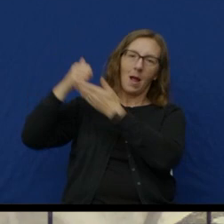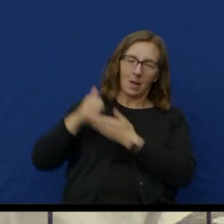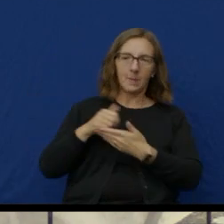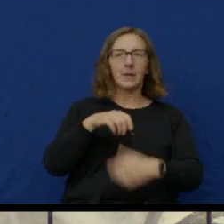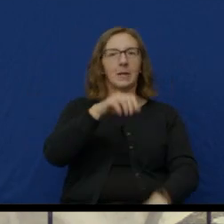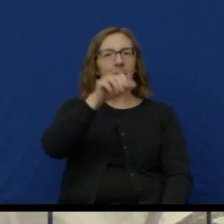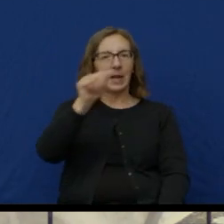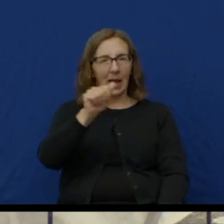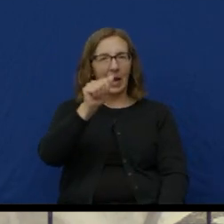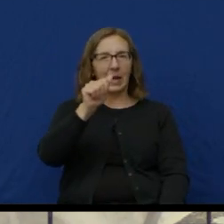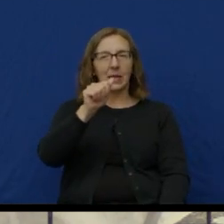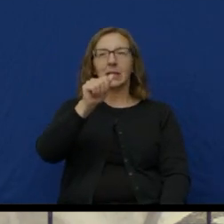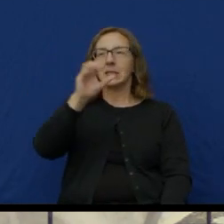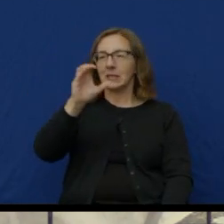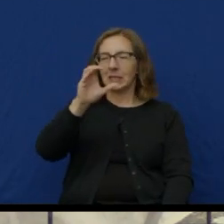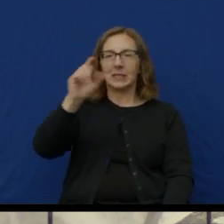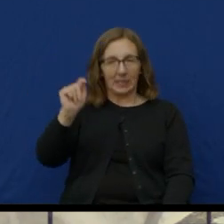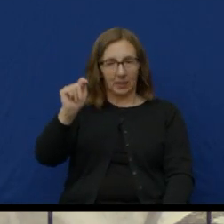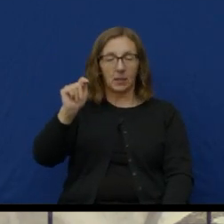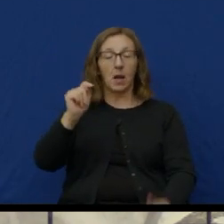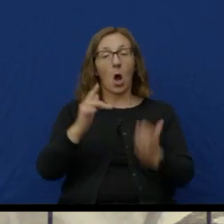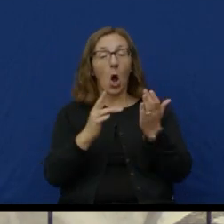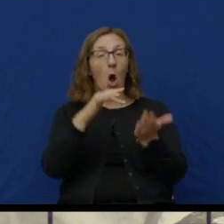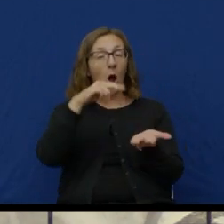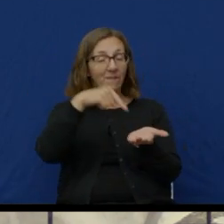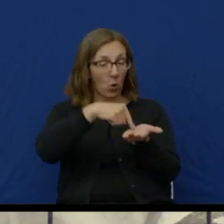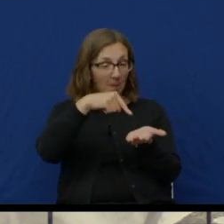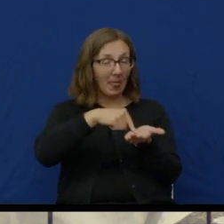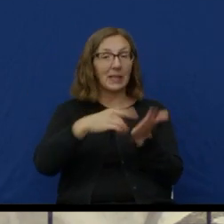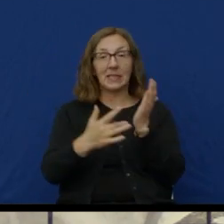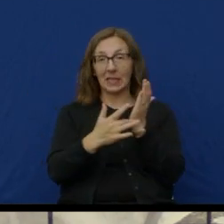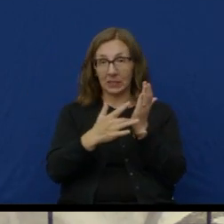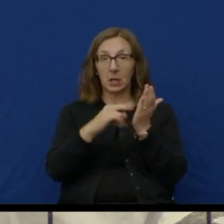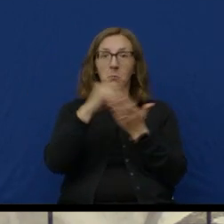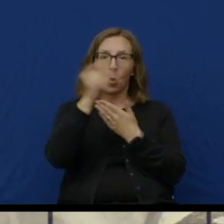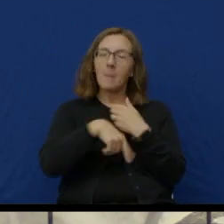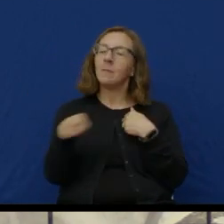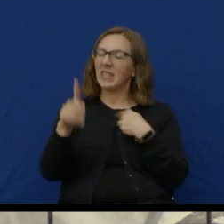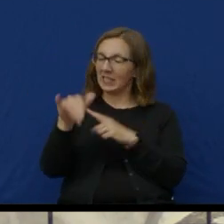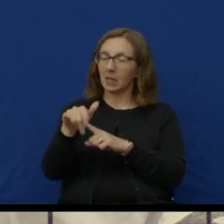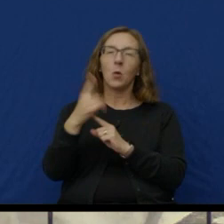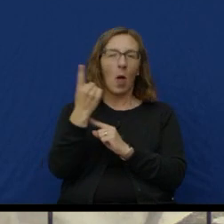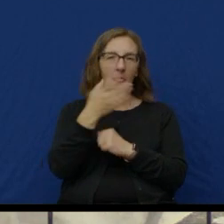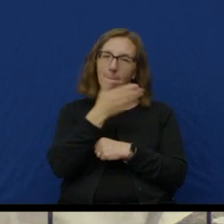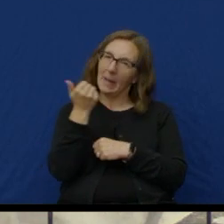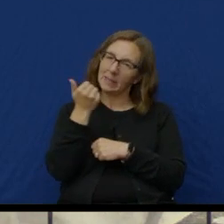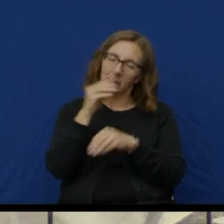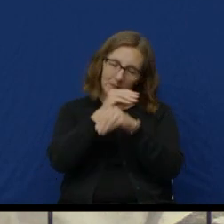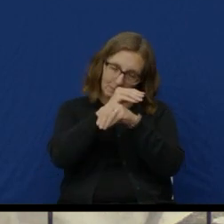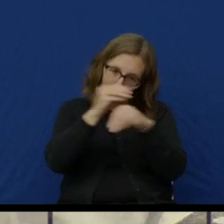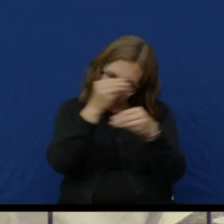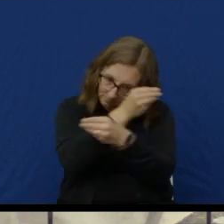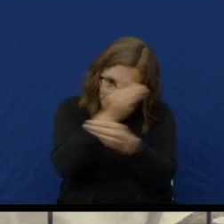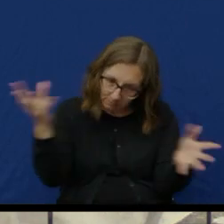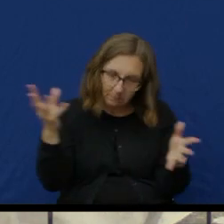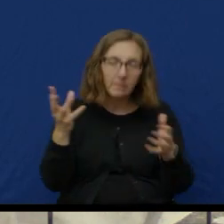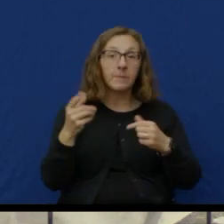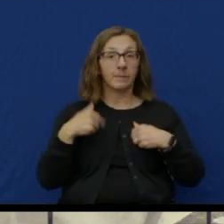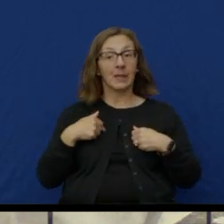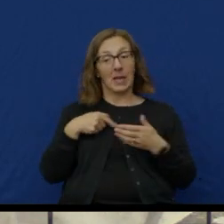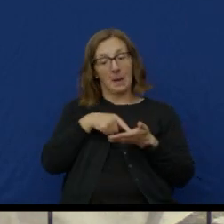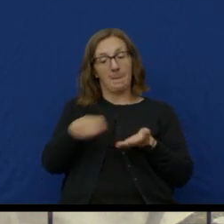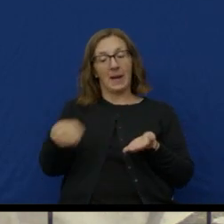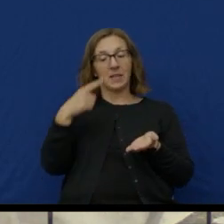program, the Affordability Connectivity Program, Kentucky is one of the best about making parents aware of that. That helps pay for $30 a month for